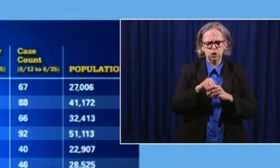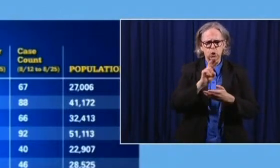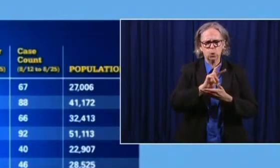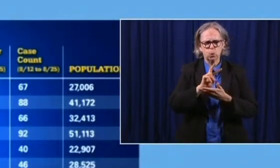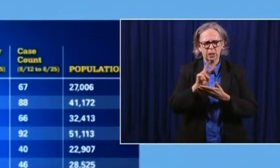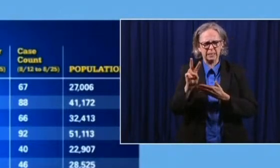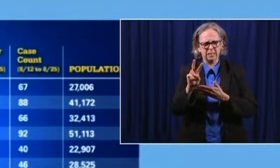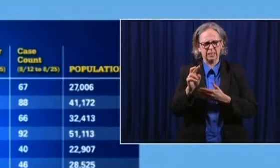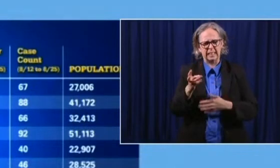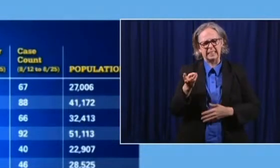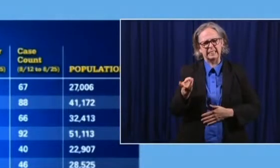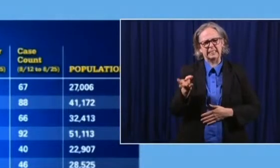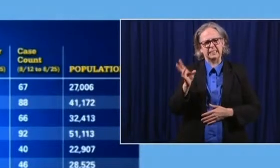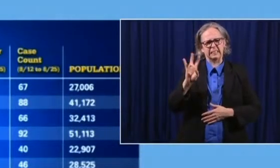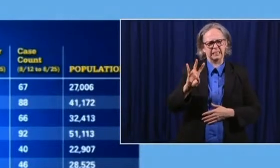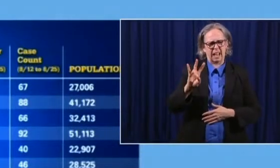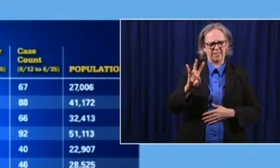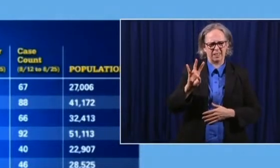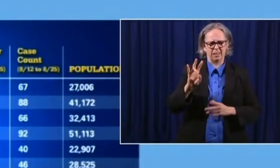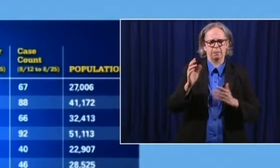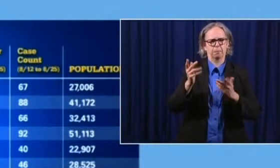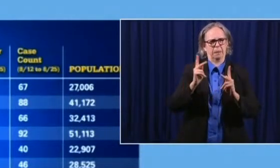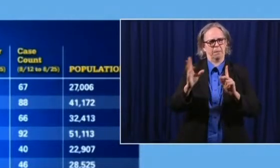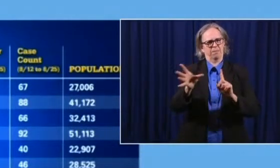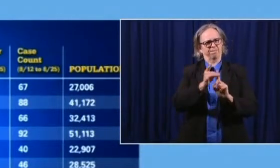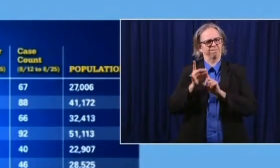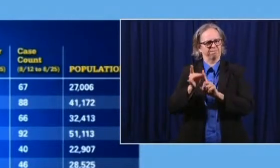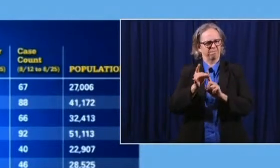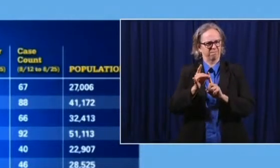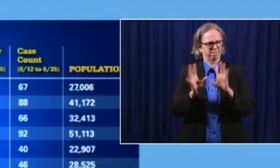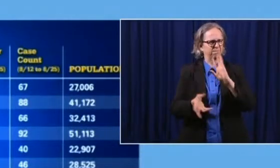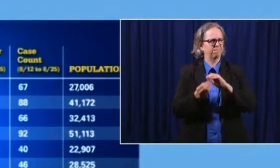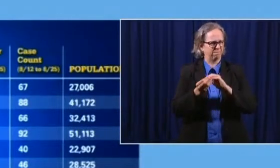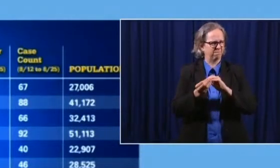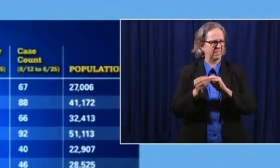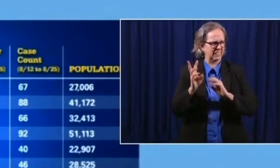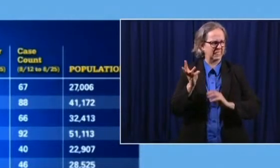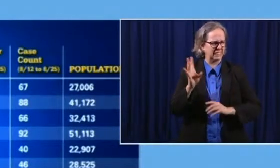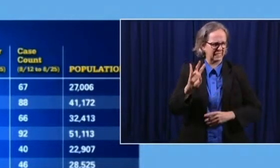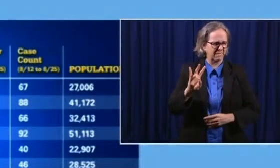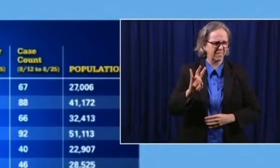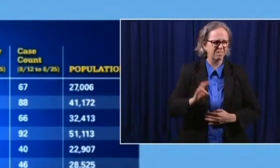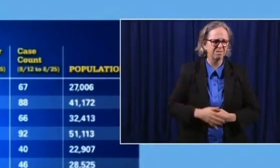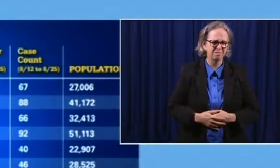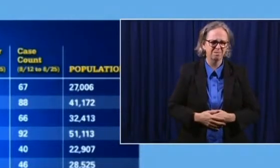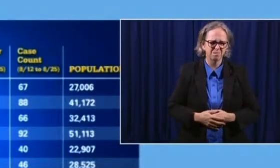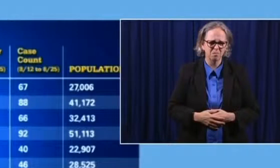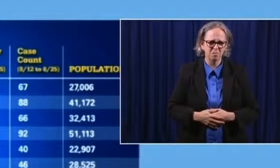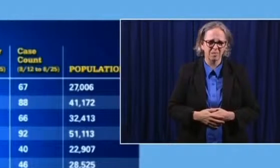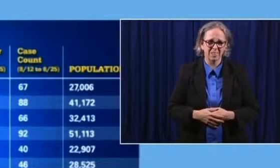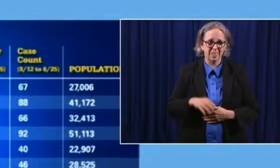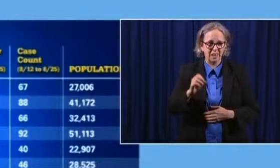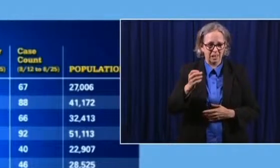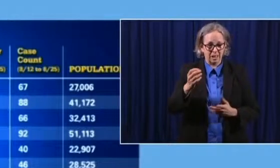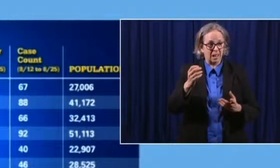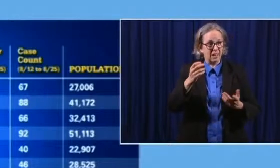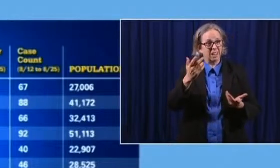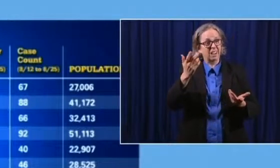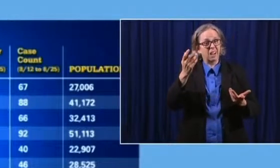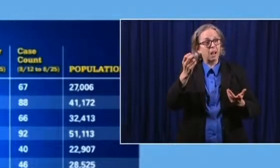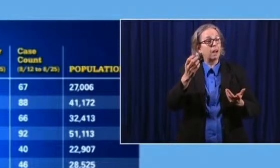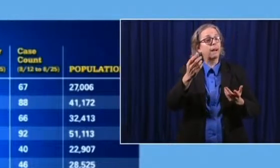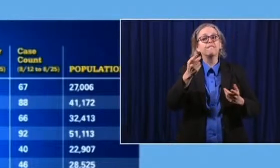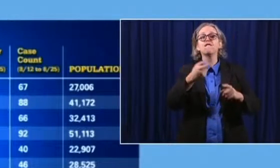has elevated their per capita case count. More than half of those cases are associated with an outbreak in a long-term care